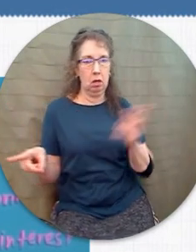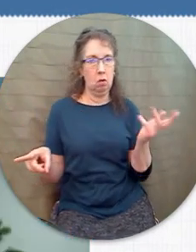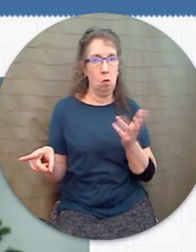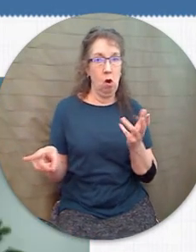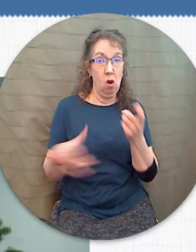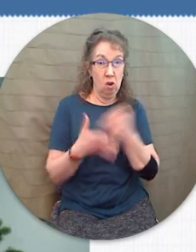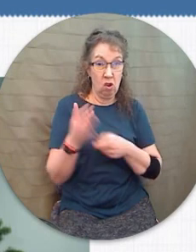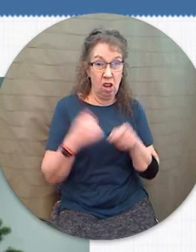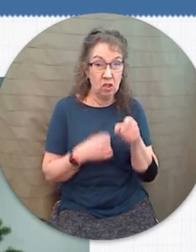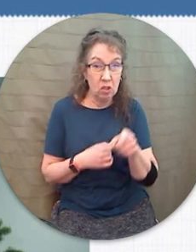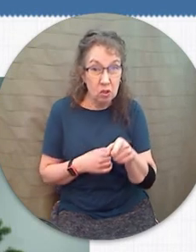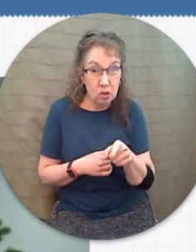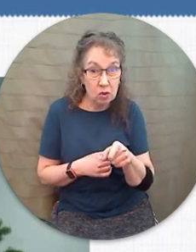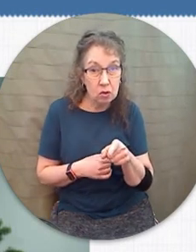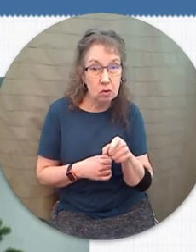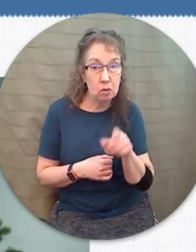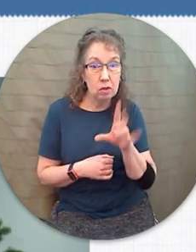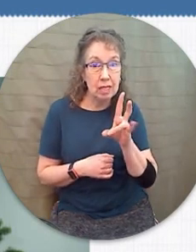costs you